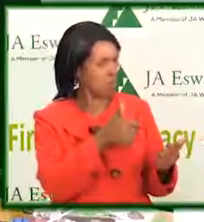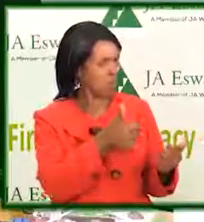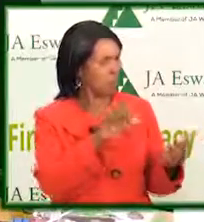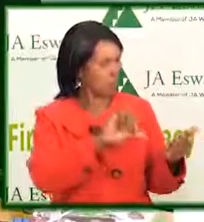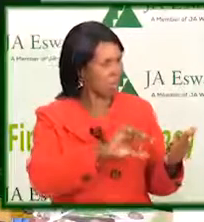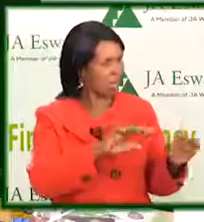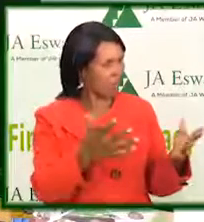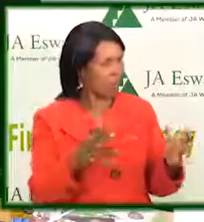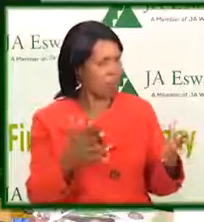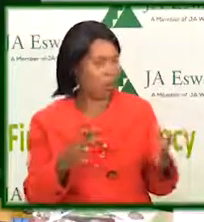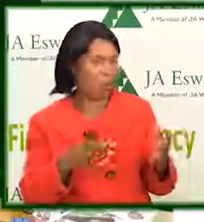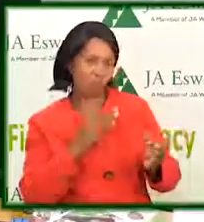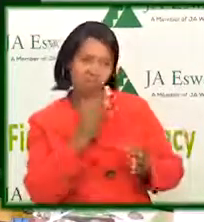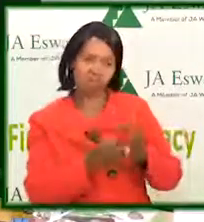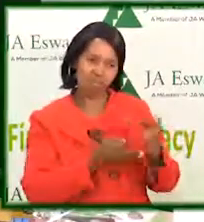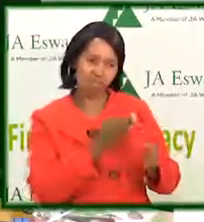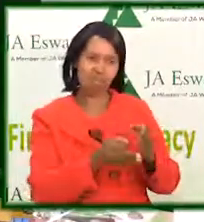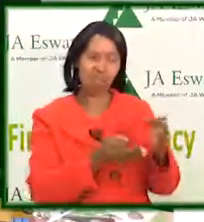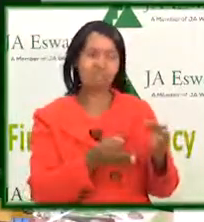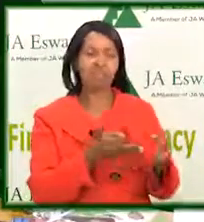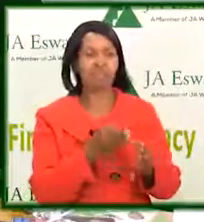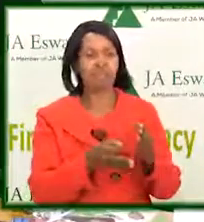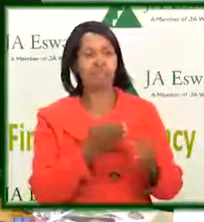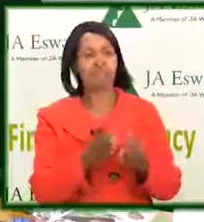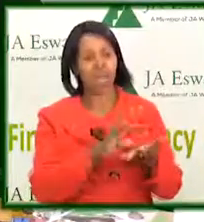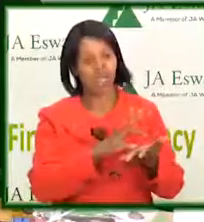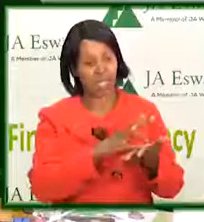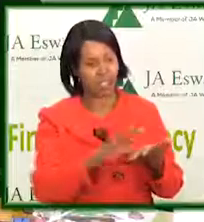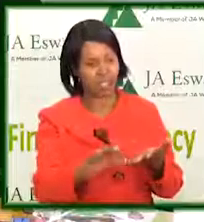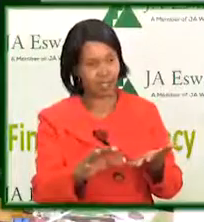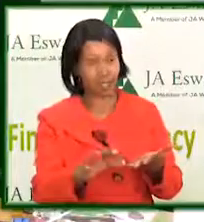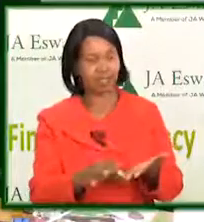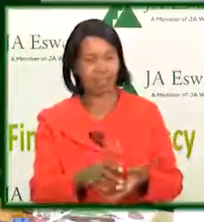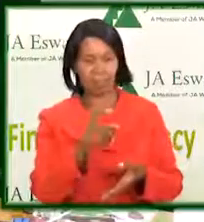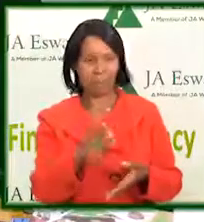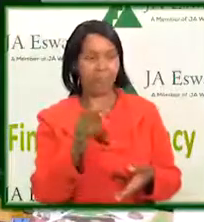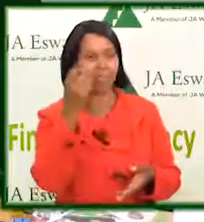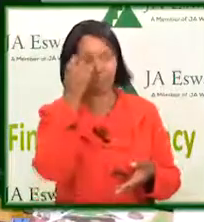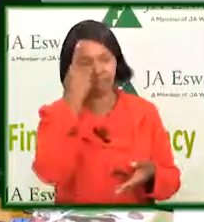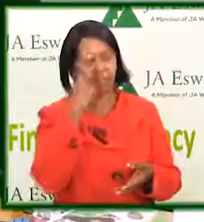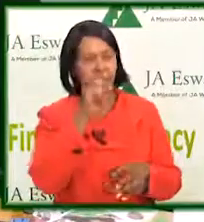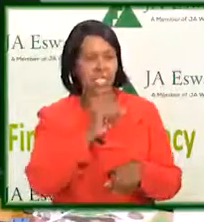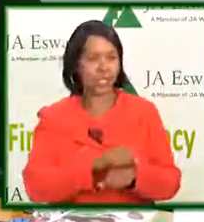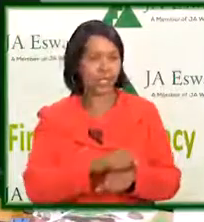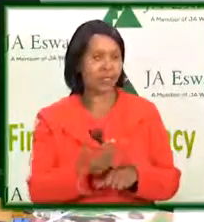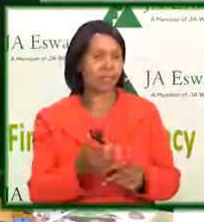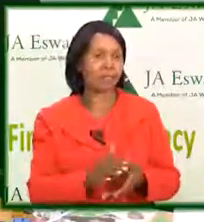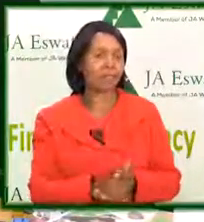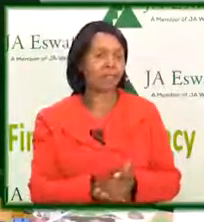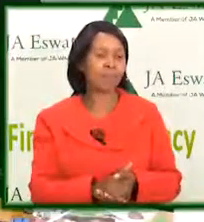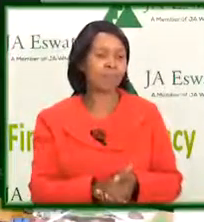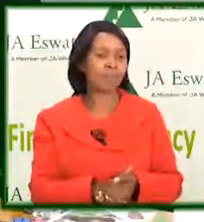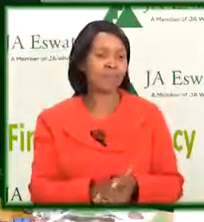position to have the right answers from what the customer is asking. And then